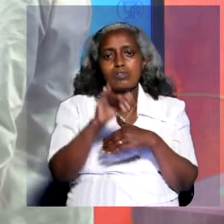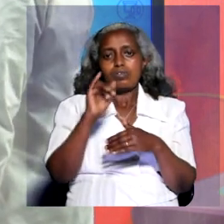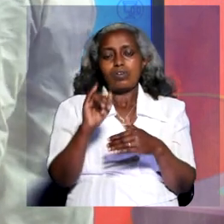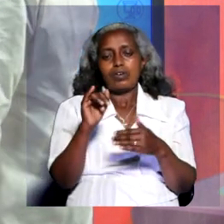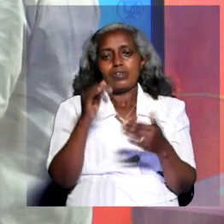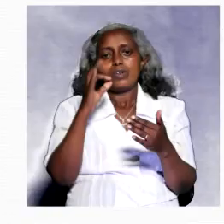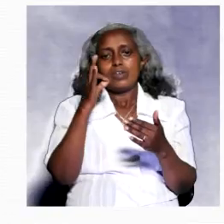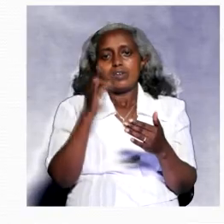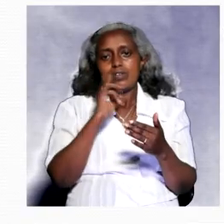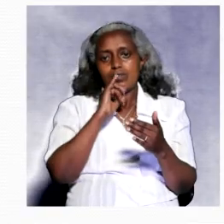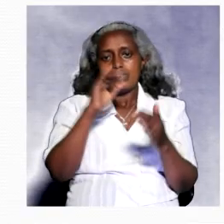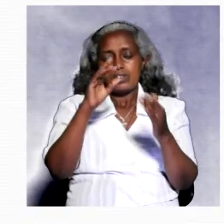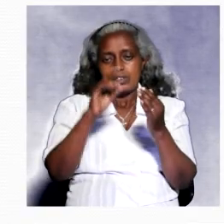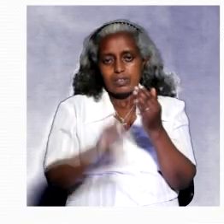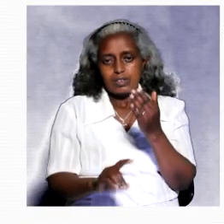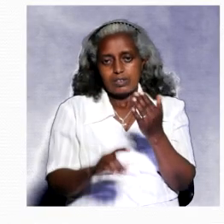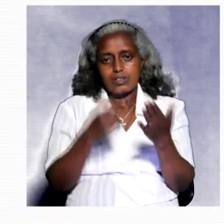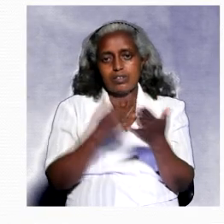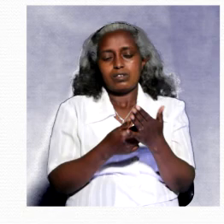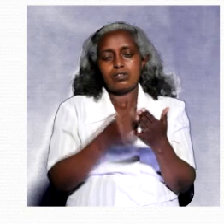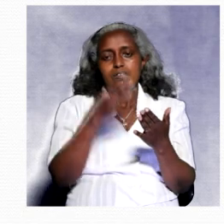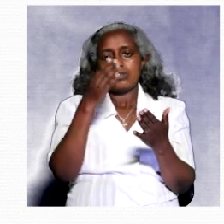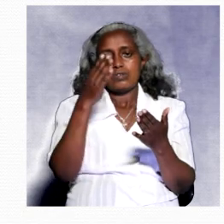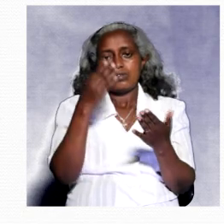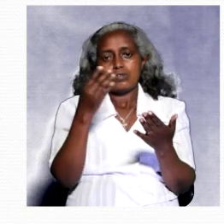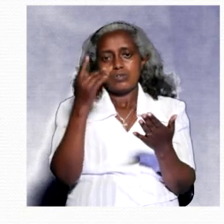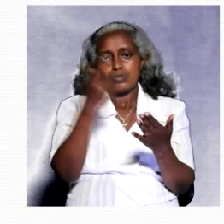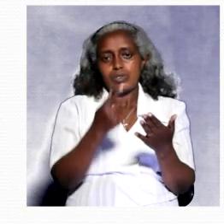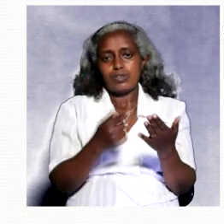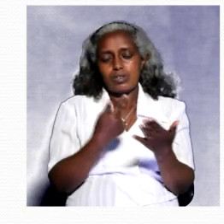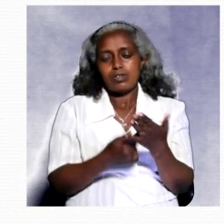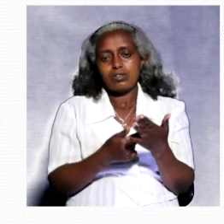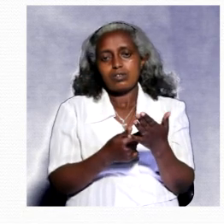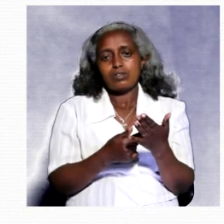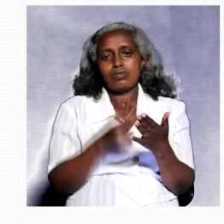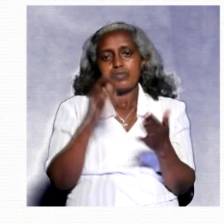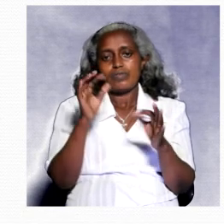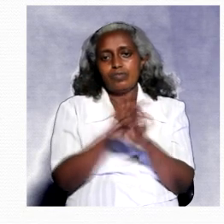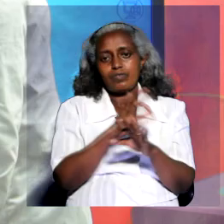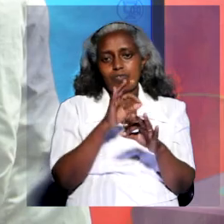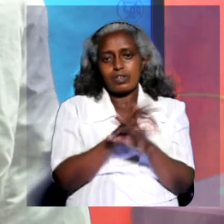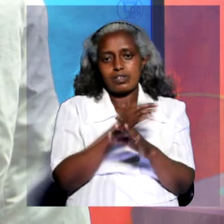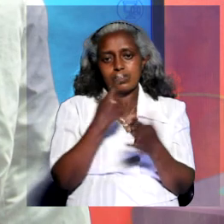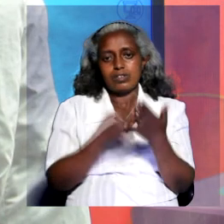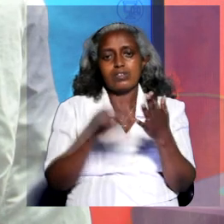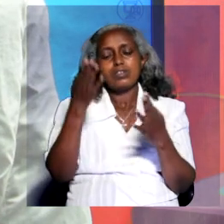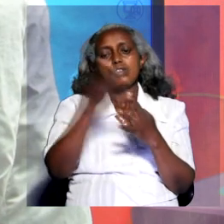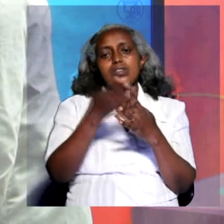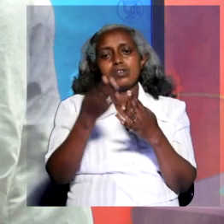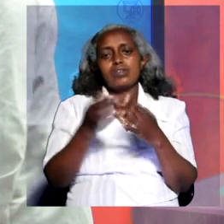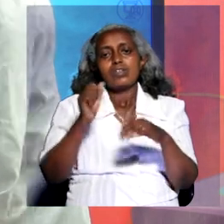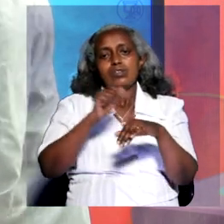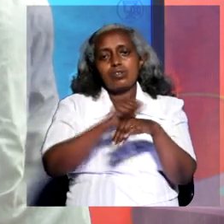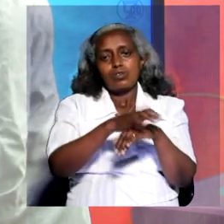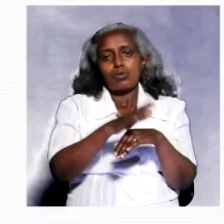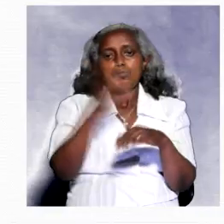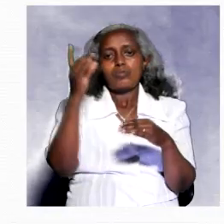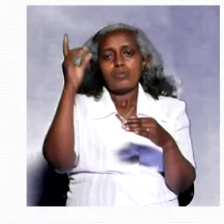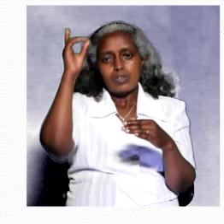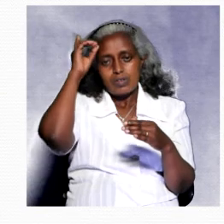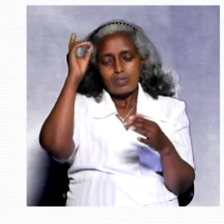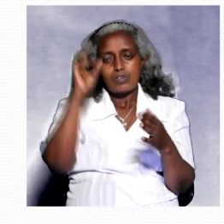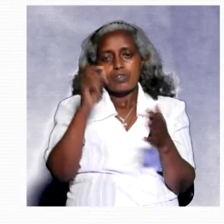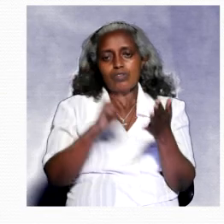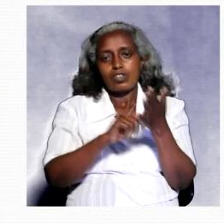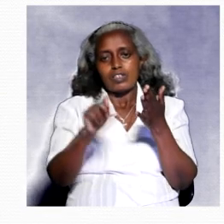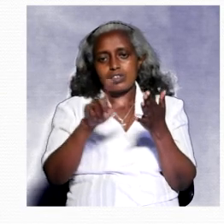this decreasing. Geometrically, you can see this one. If you take this function, for this interval, the slope derivative, the slope of